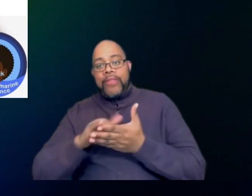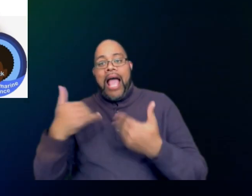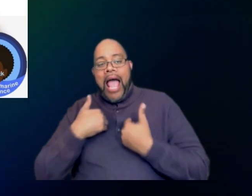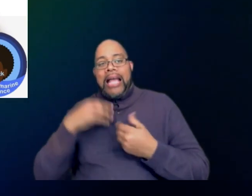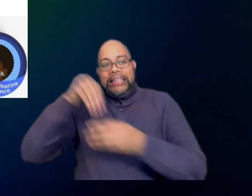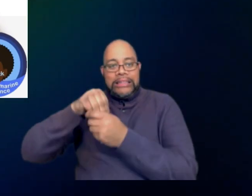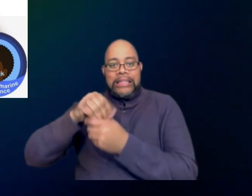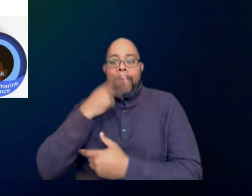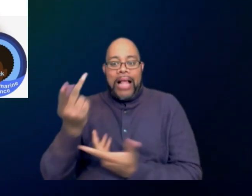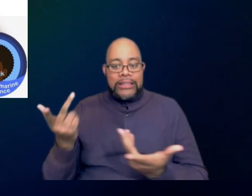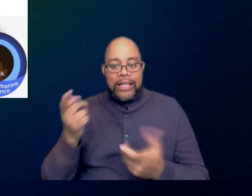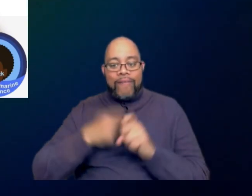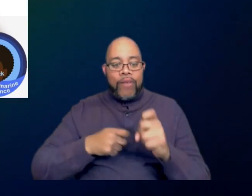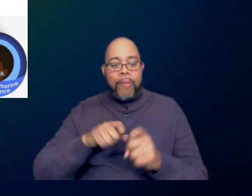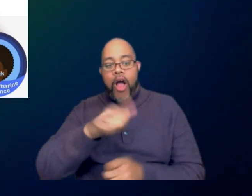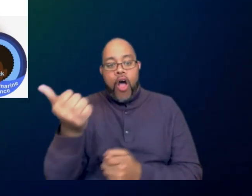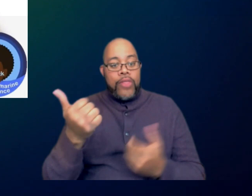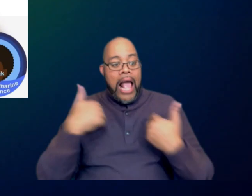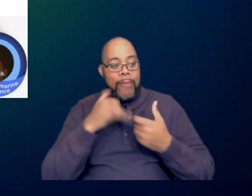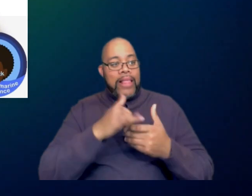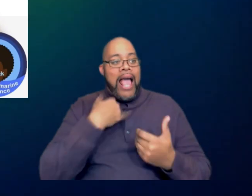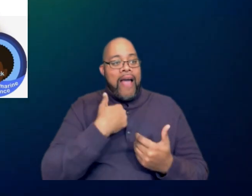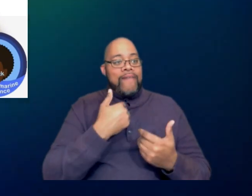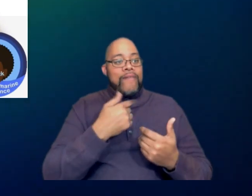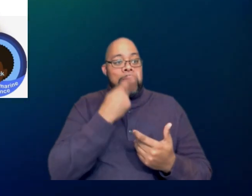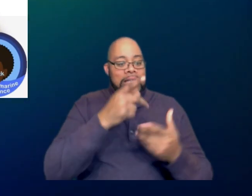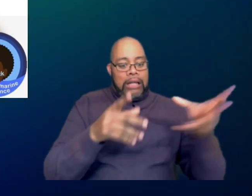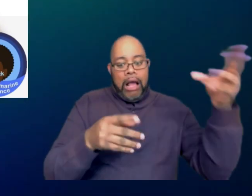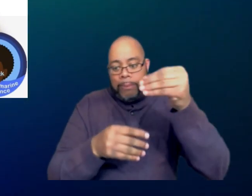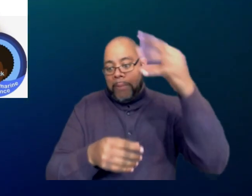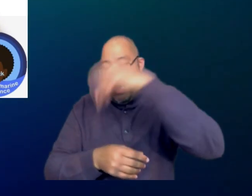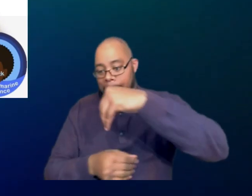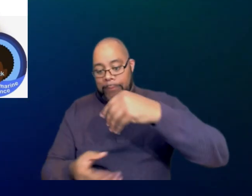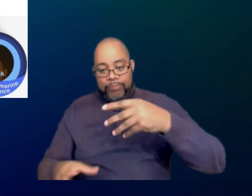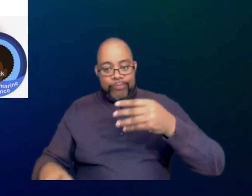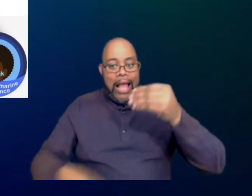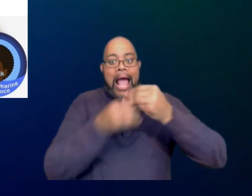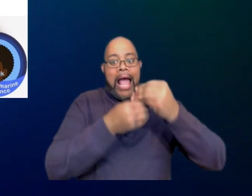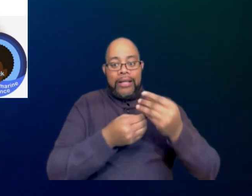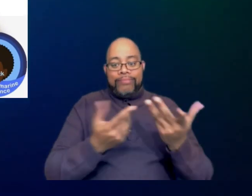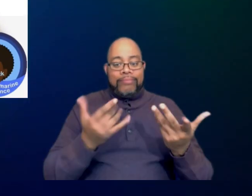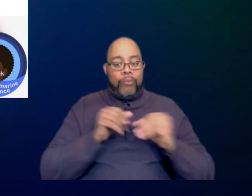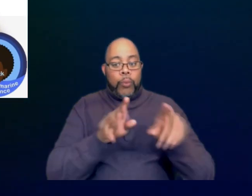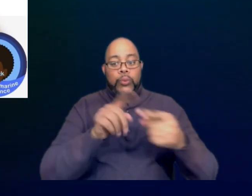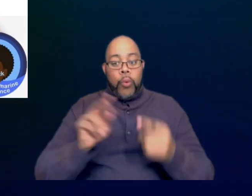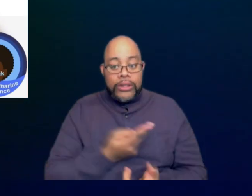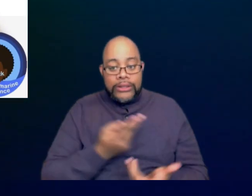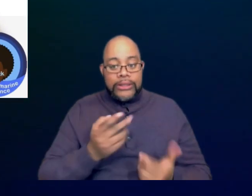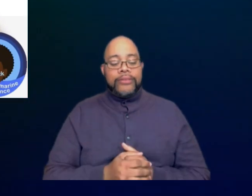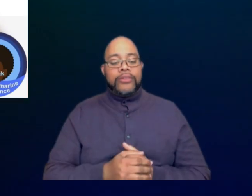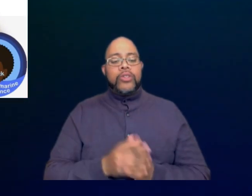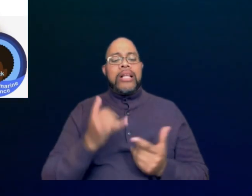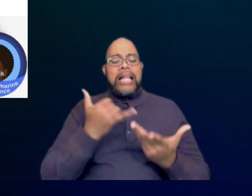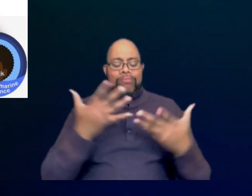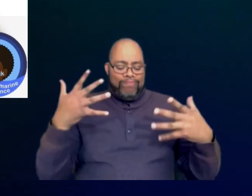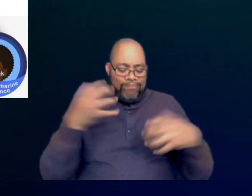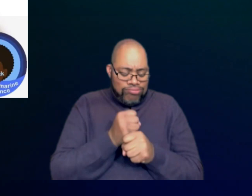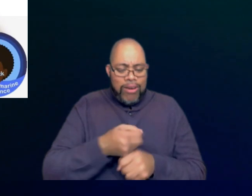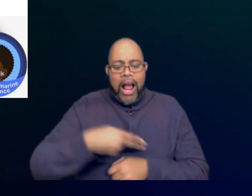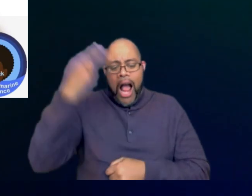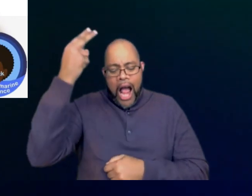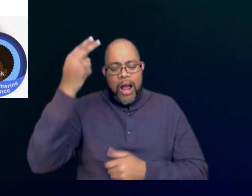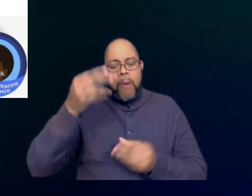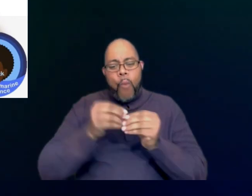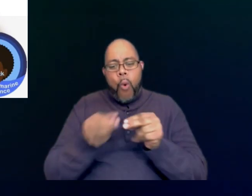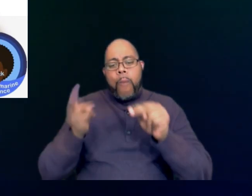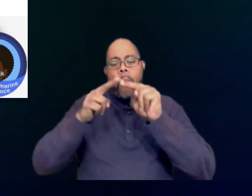had PCBs from the zooplankton that had PCBs from the phytoplankton. So it just concentrates